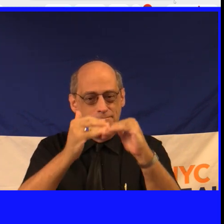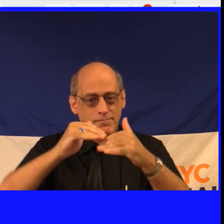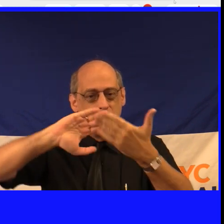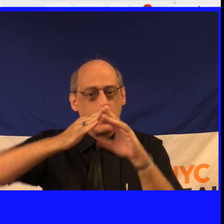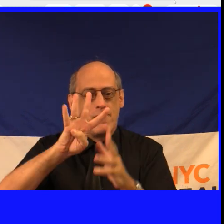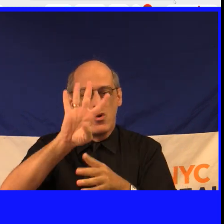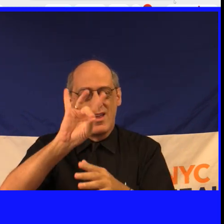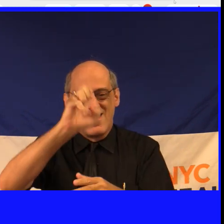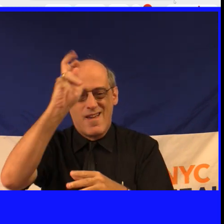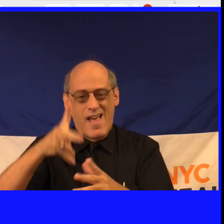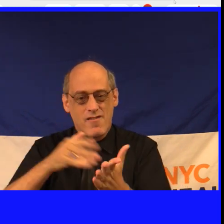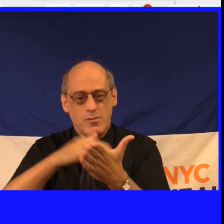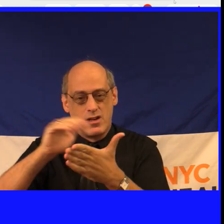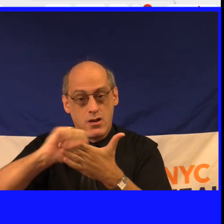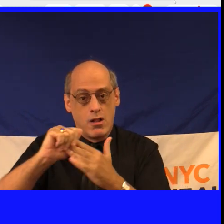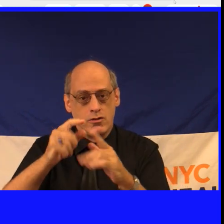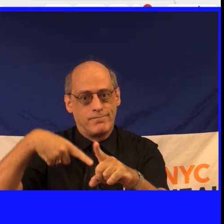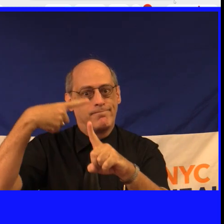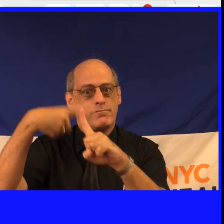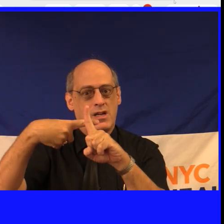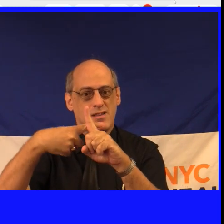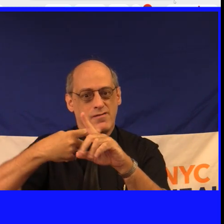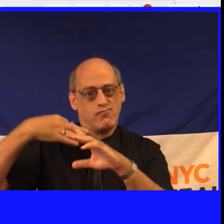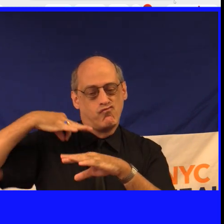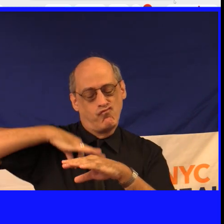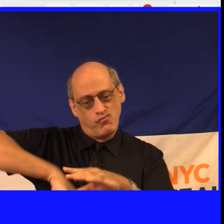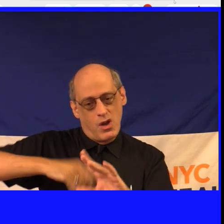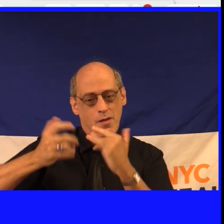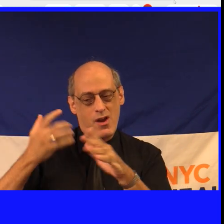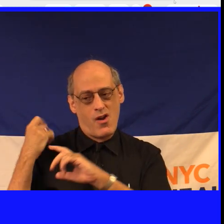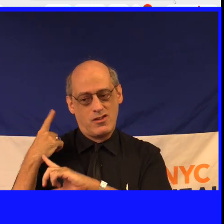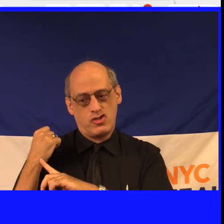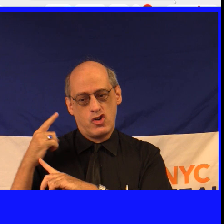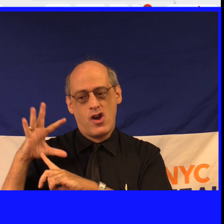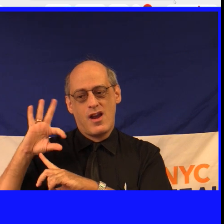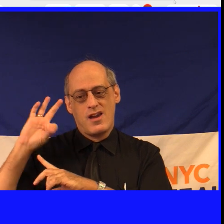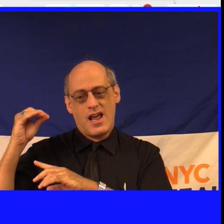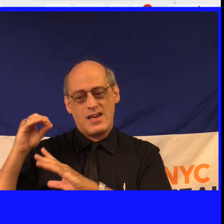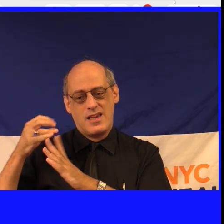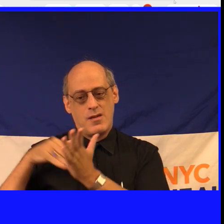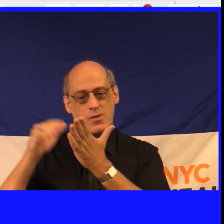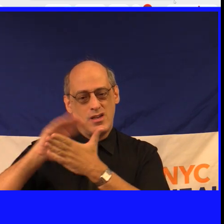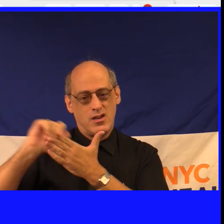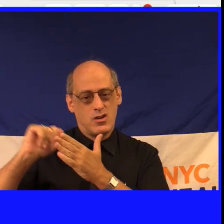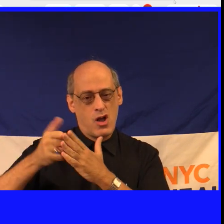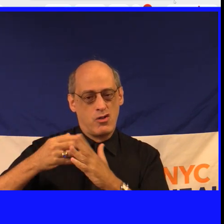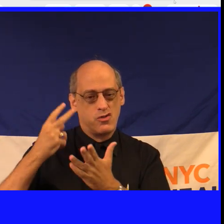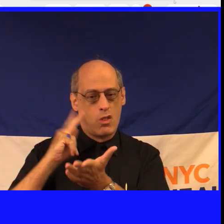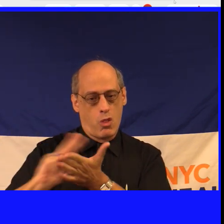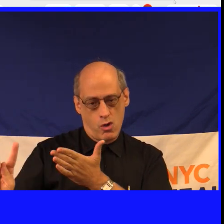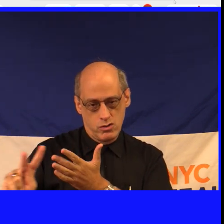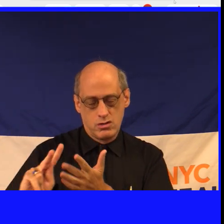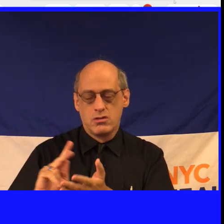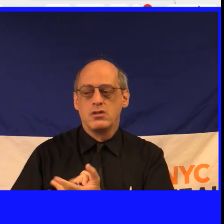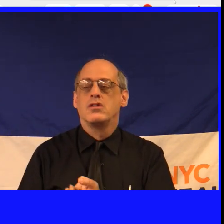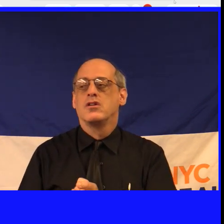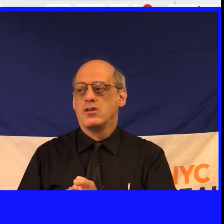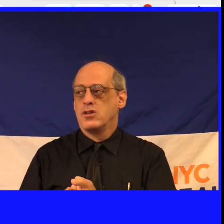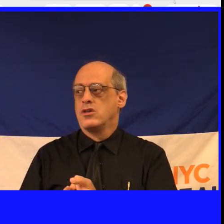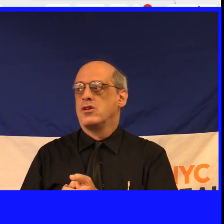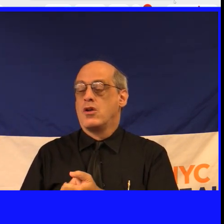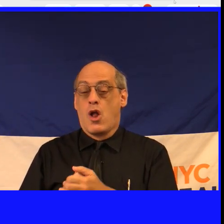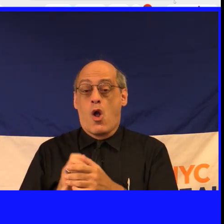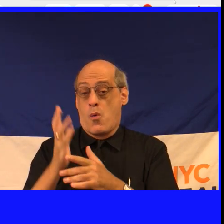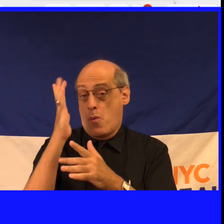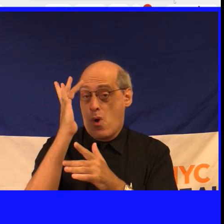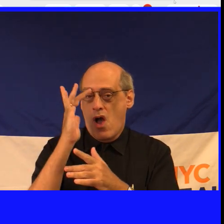million positive compared to last year at $90 million negative. A lot of this has to do with